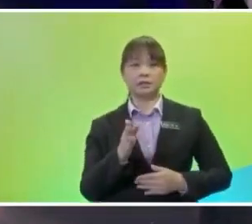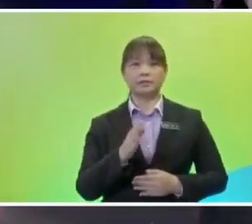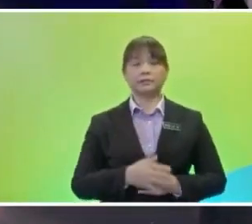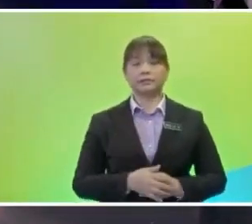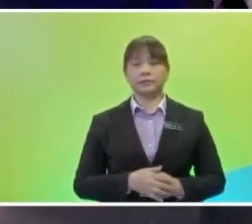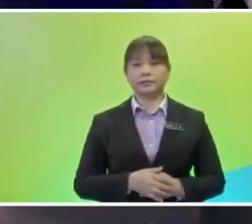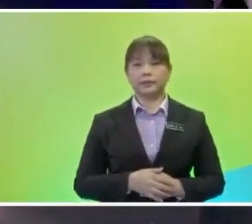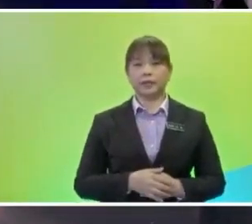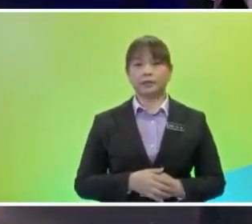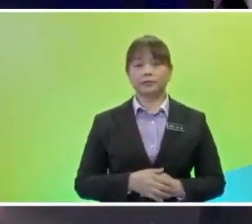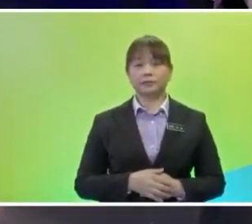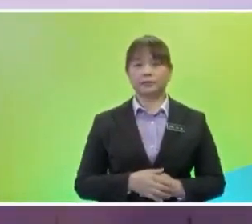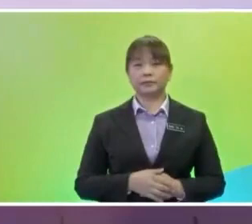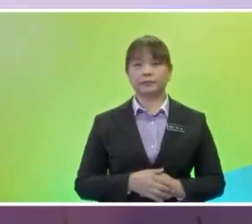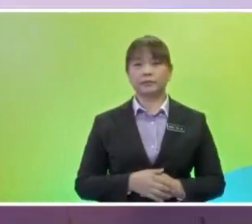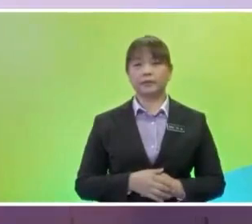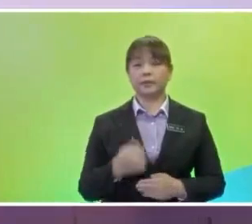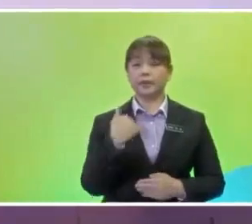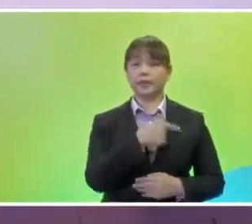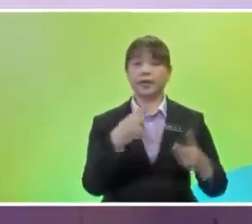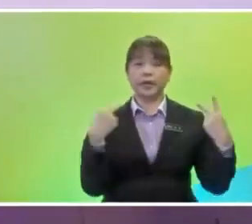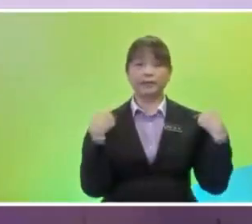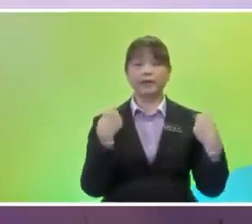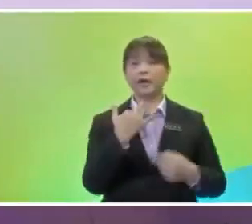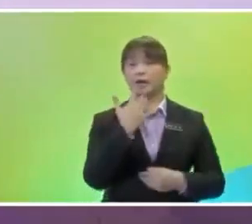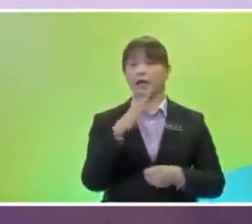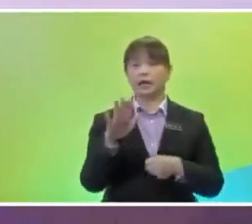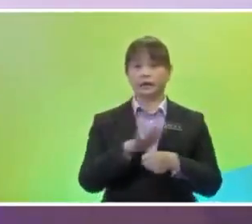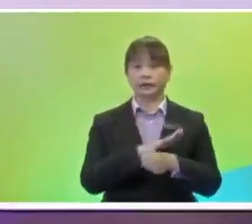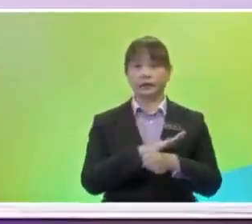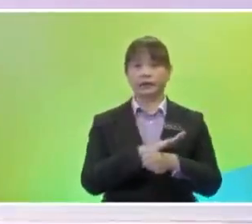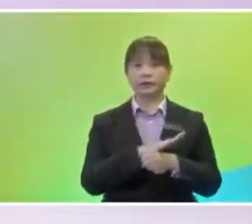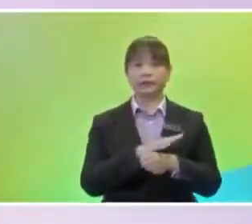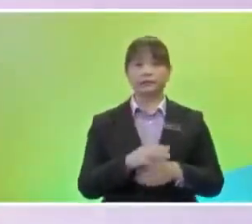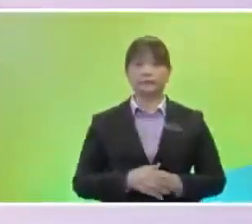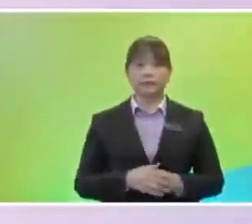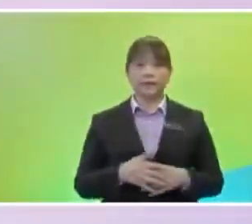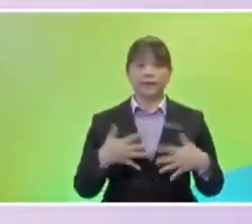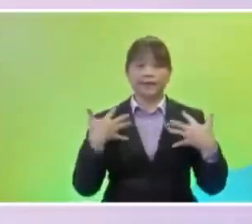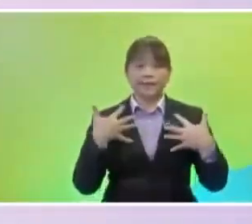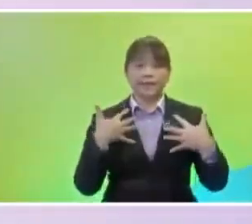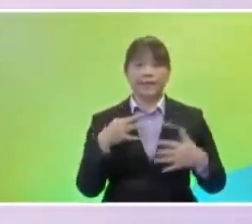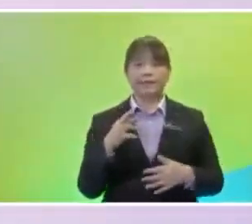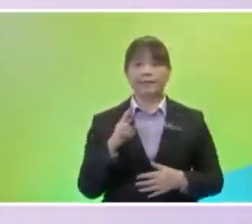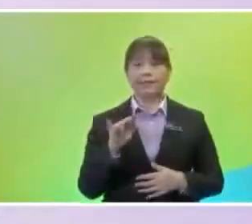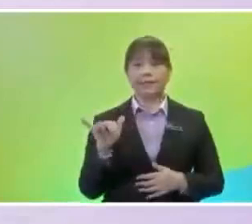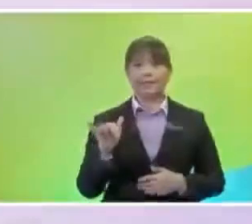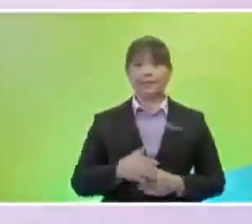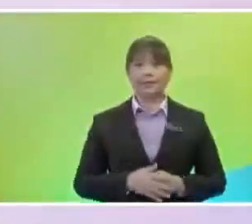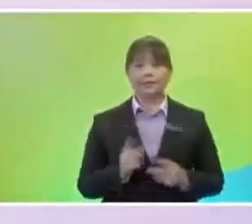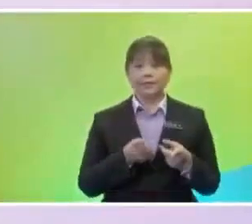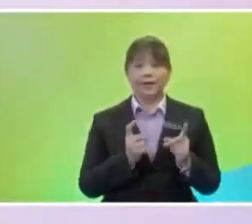we have colorful, scary, fast, dangerous, and exciting. Mm-mm. Now, these are